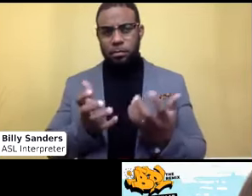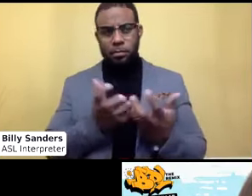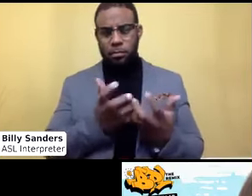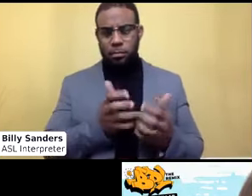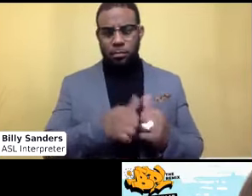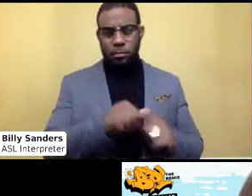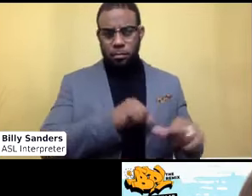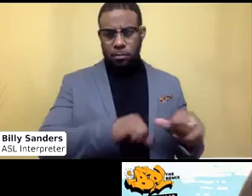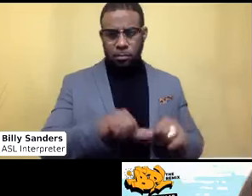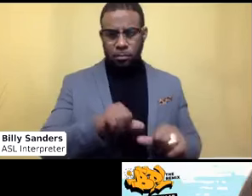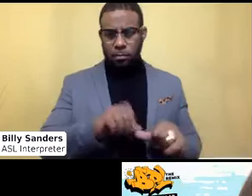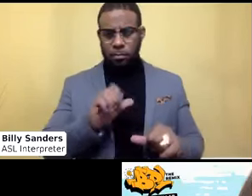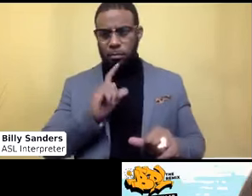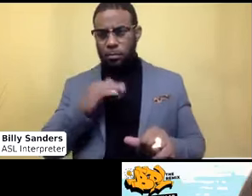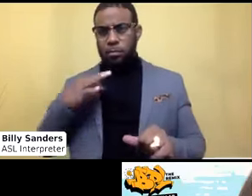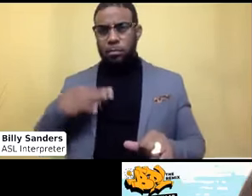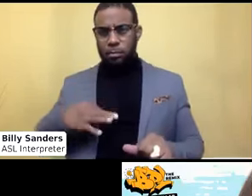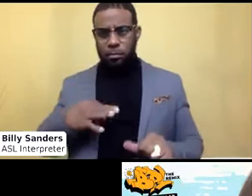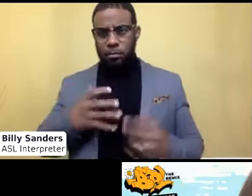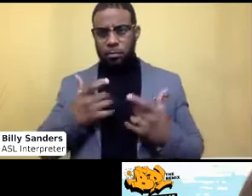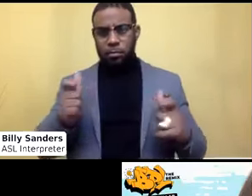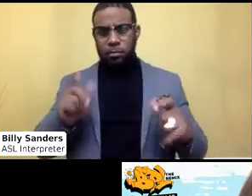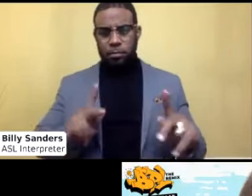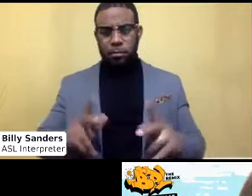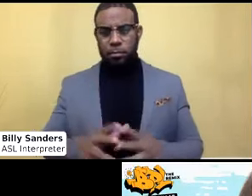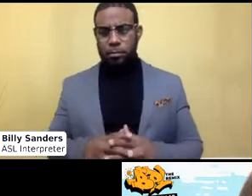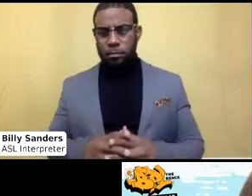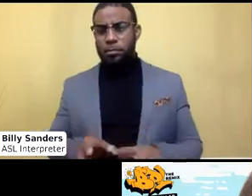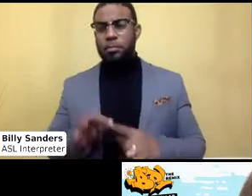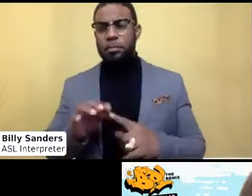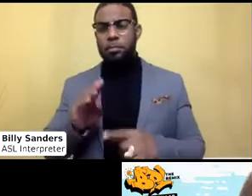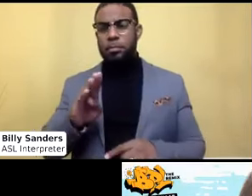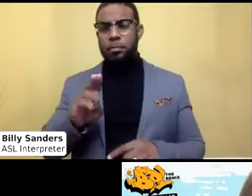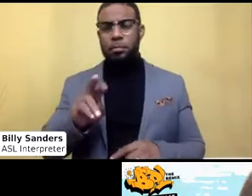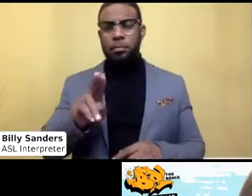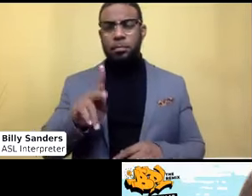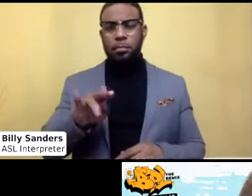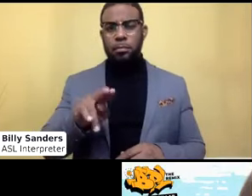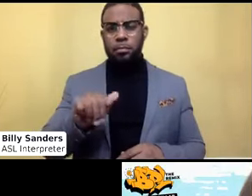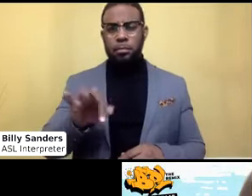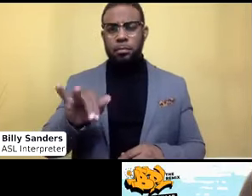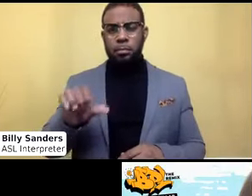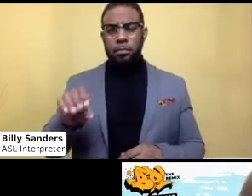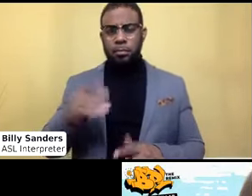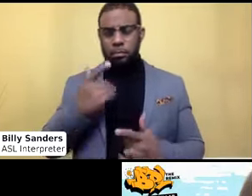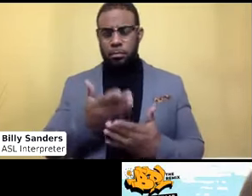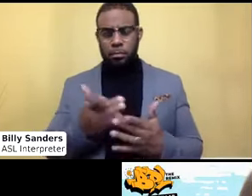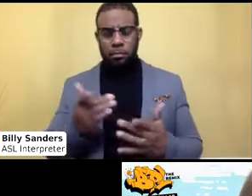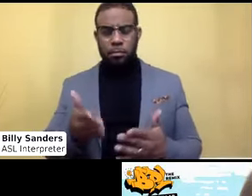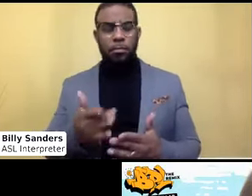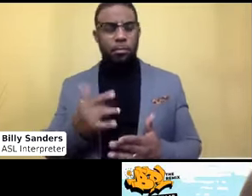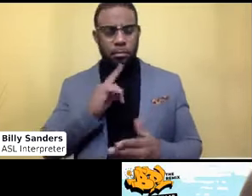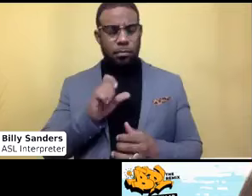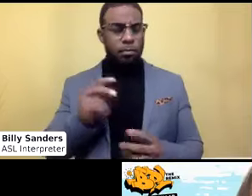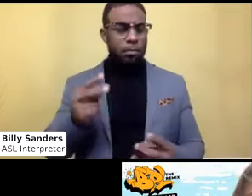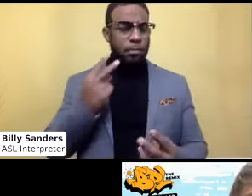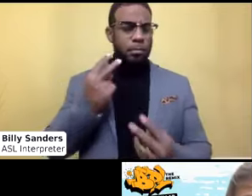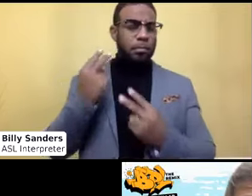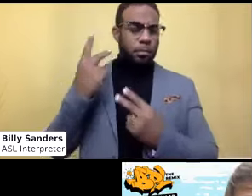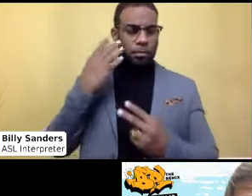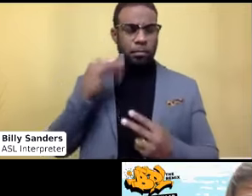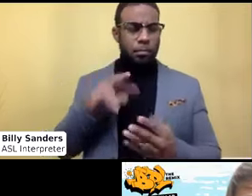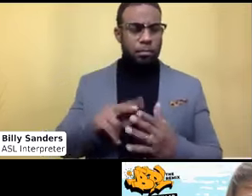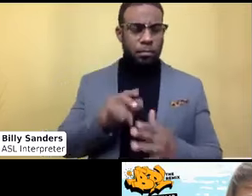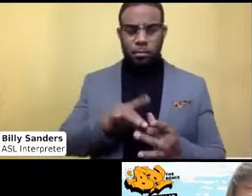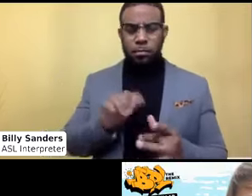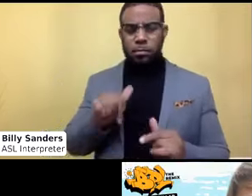each other that are benefiting the masses of the people, particularly Burkina Faso. Some interesting things there. So we really have to look back. That's what I meant when we